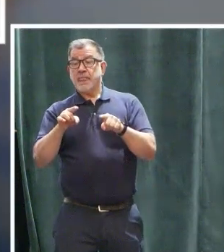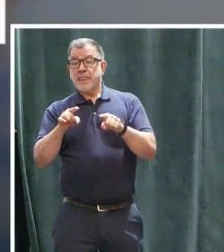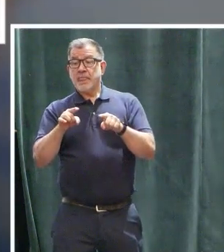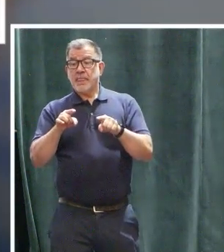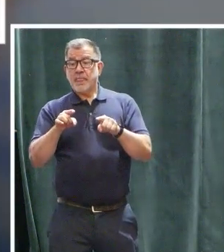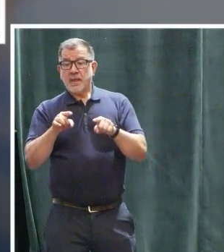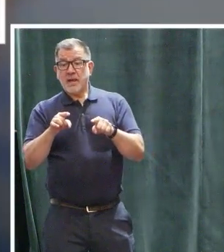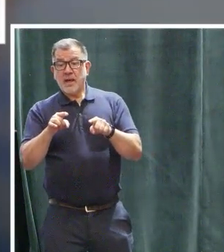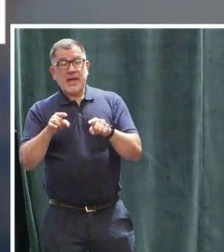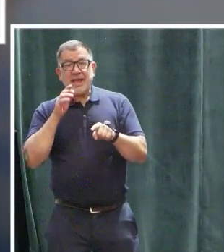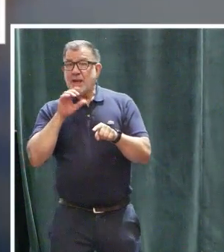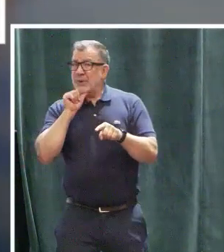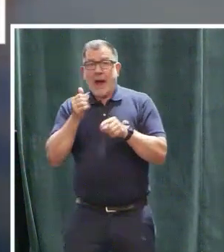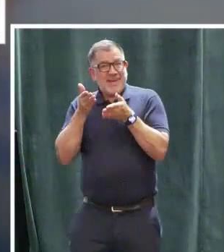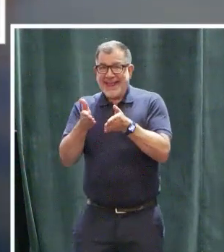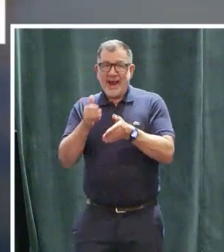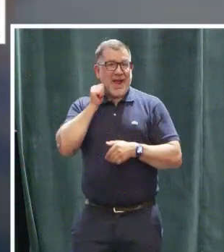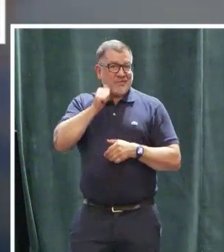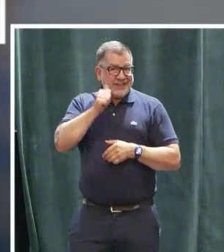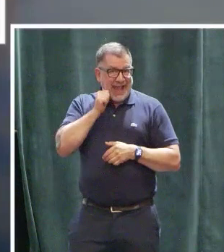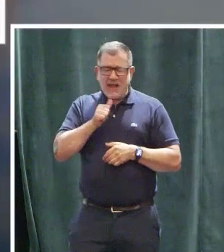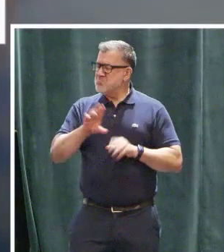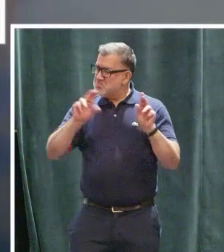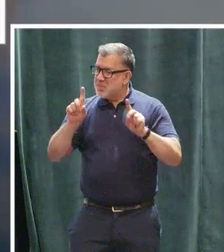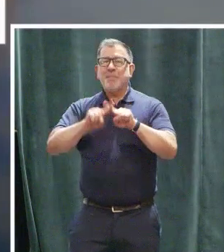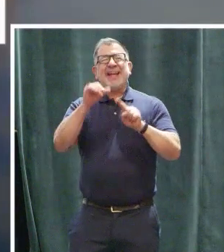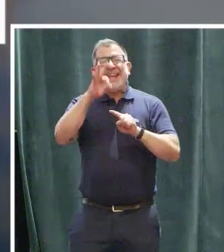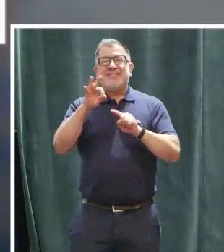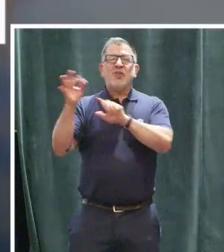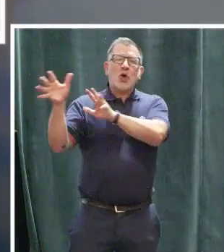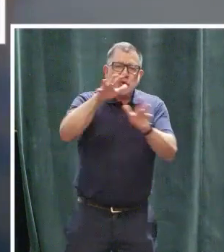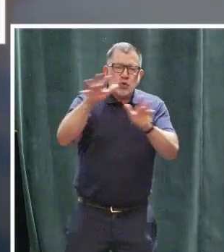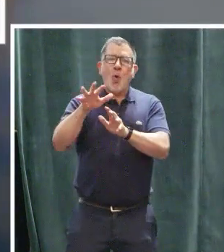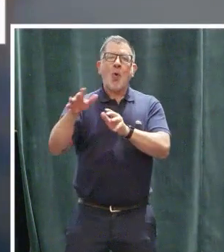in place during everyday operation.